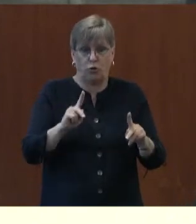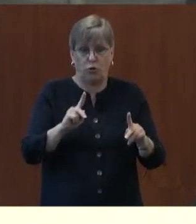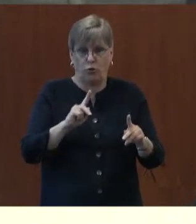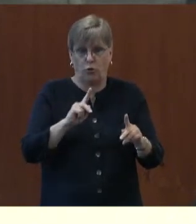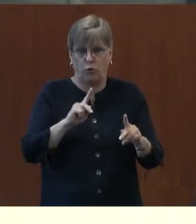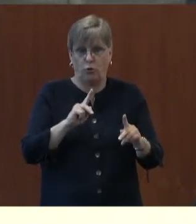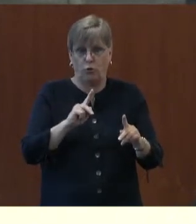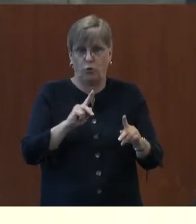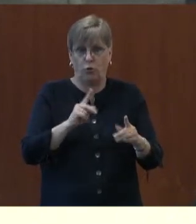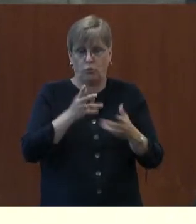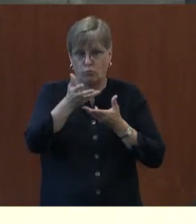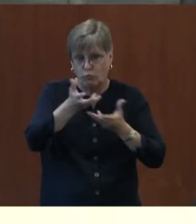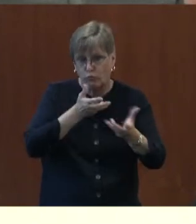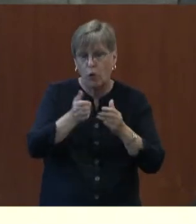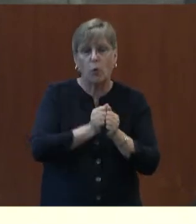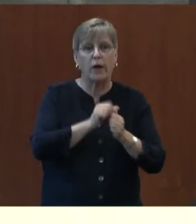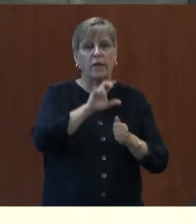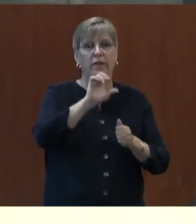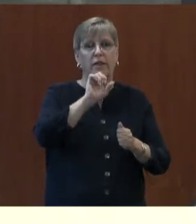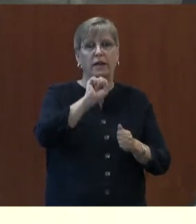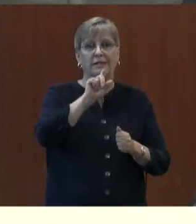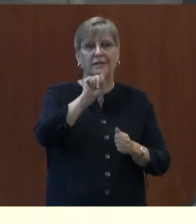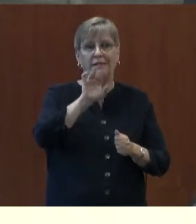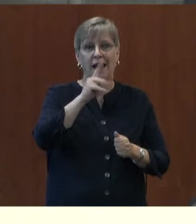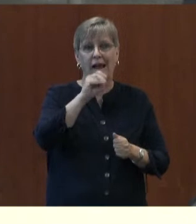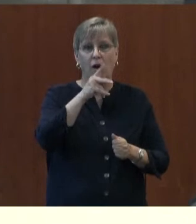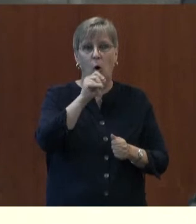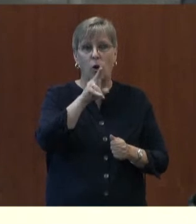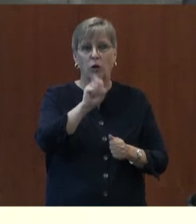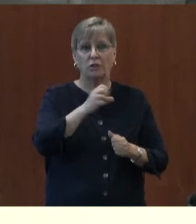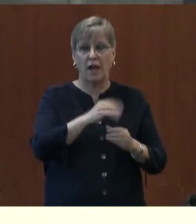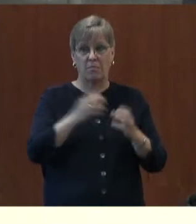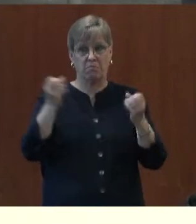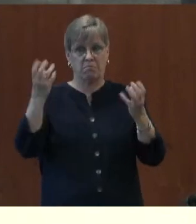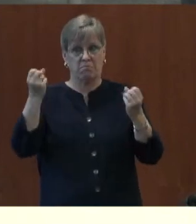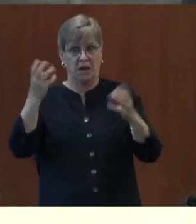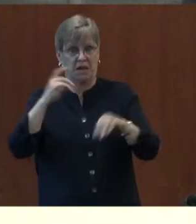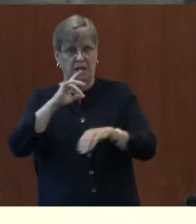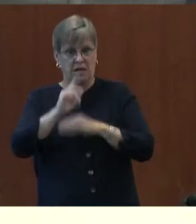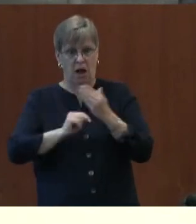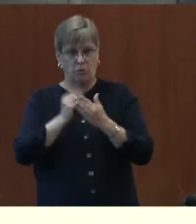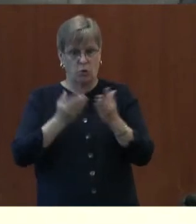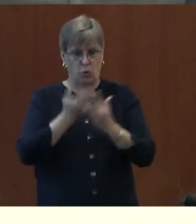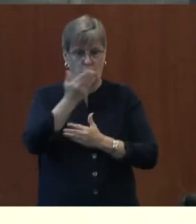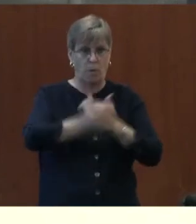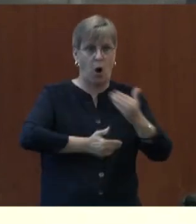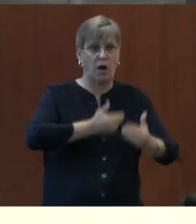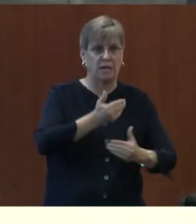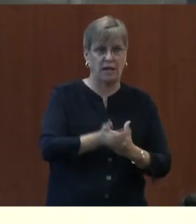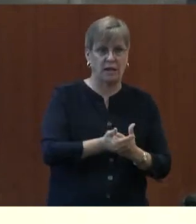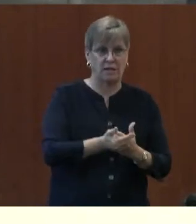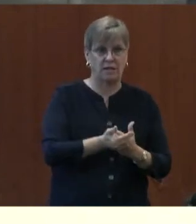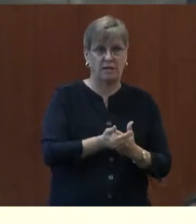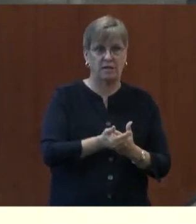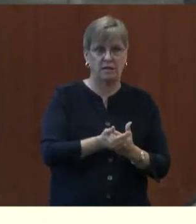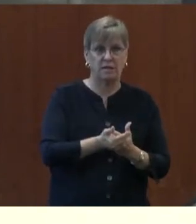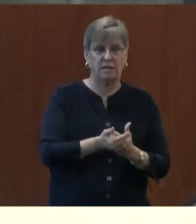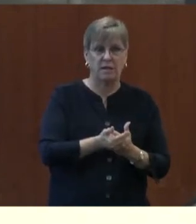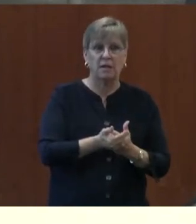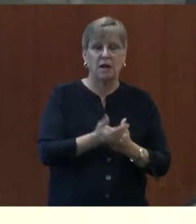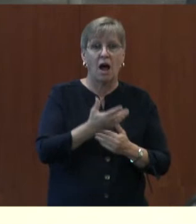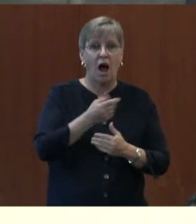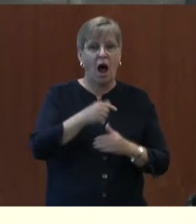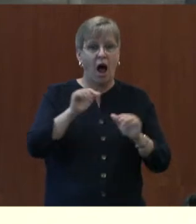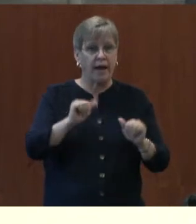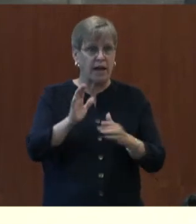engage with stakeholders and this board multiple times through this selection process, I